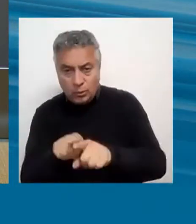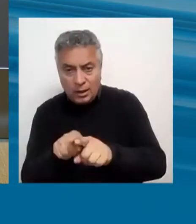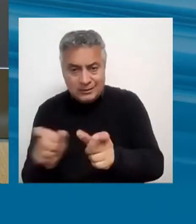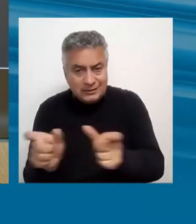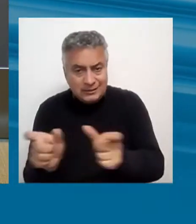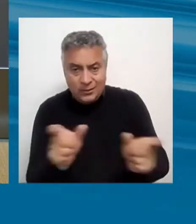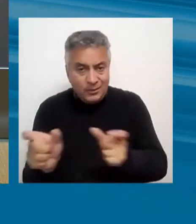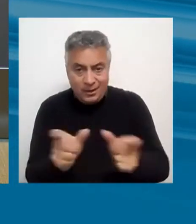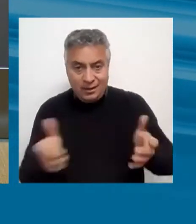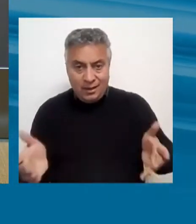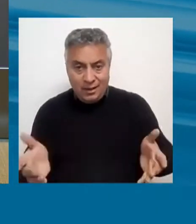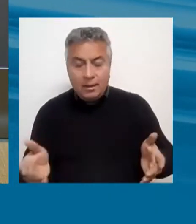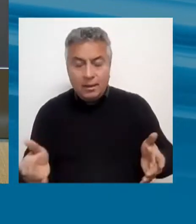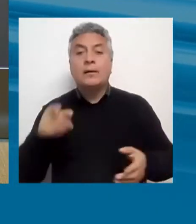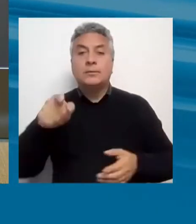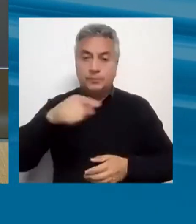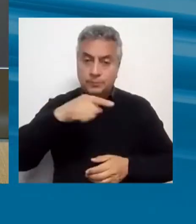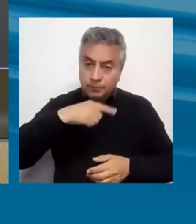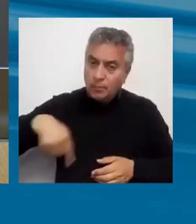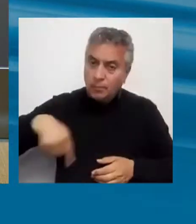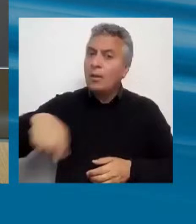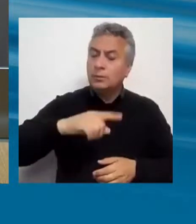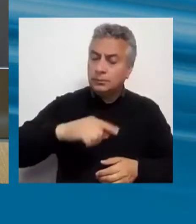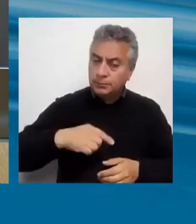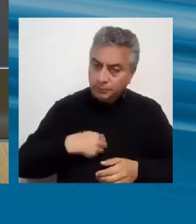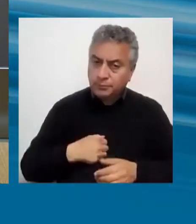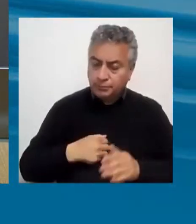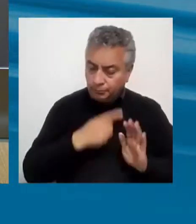populations have access to some resources.